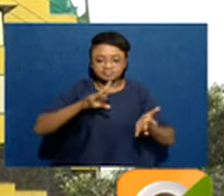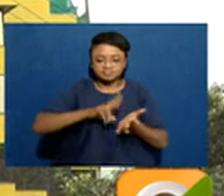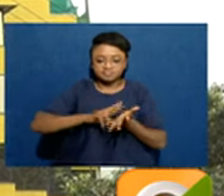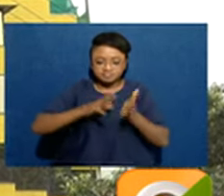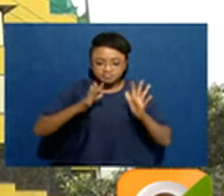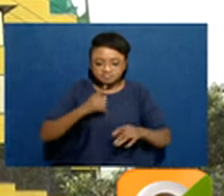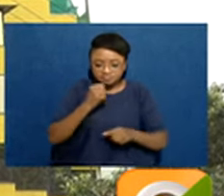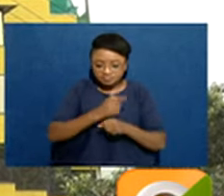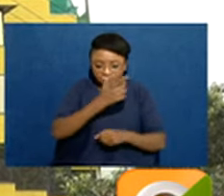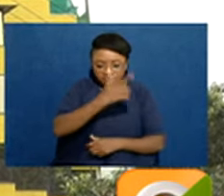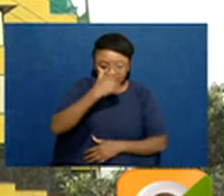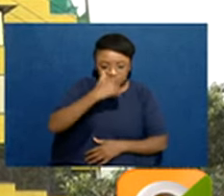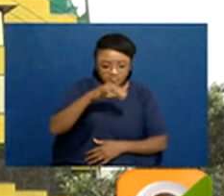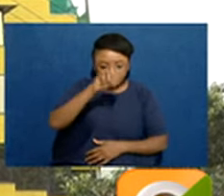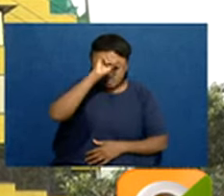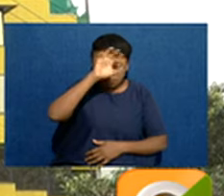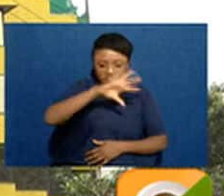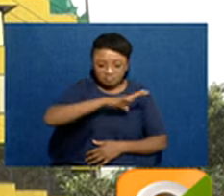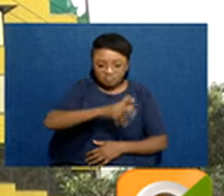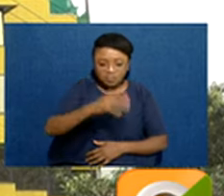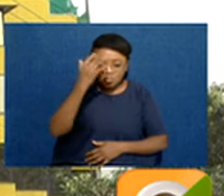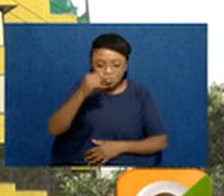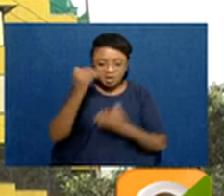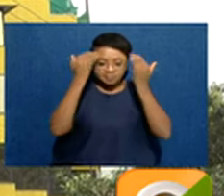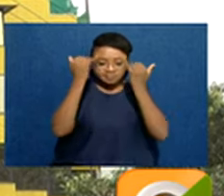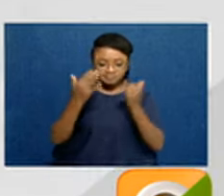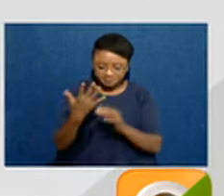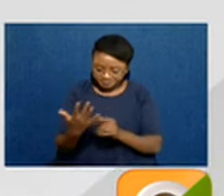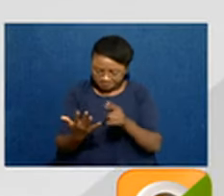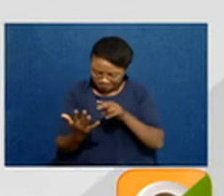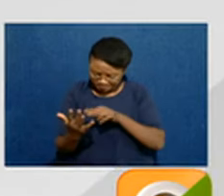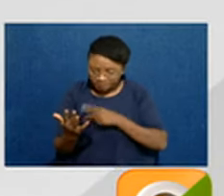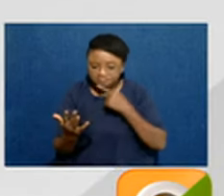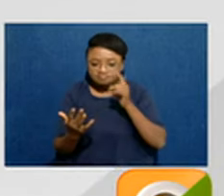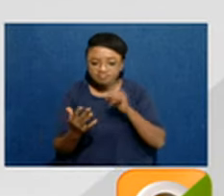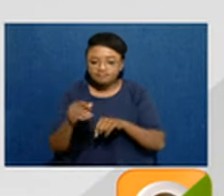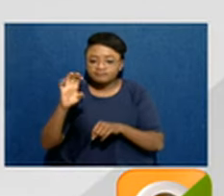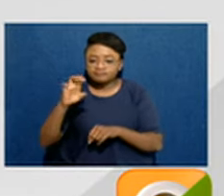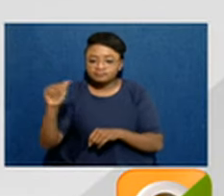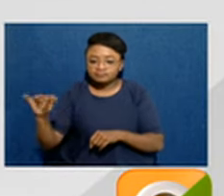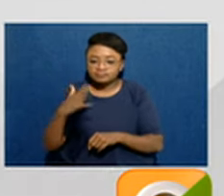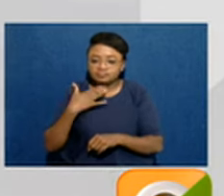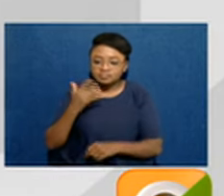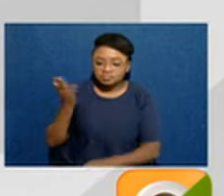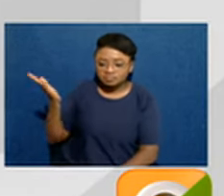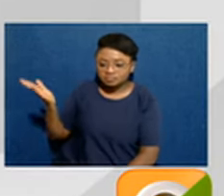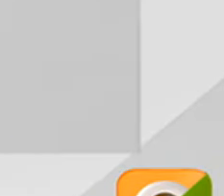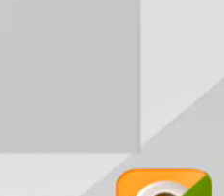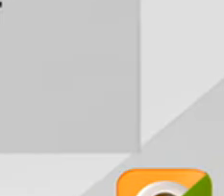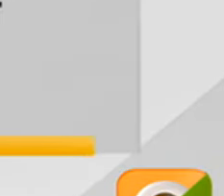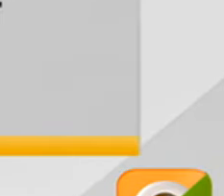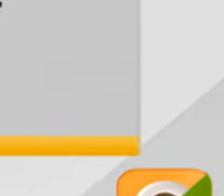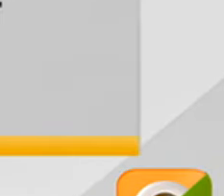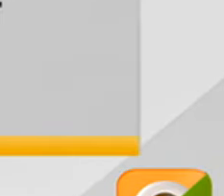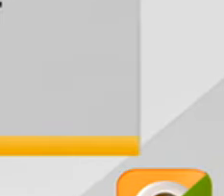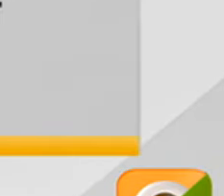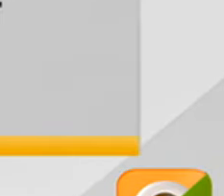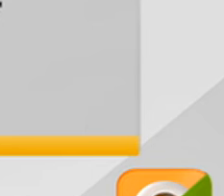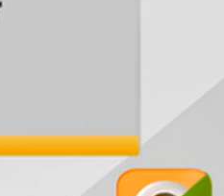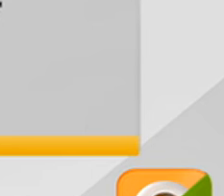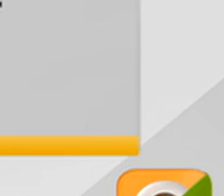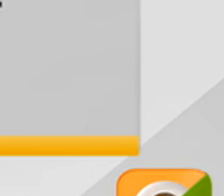in Thika, Kiambu County. According to court documents, EACC is seeking orders to prohibit the sale,